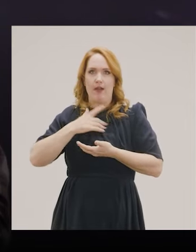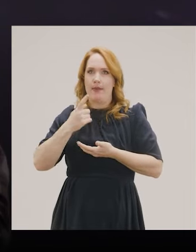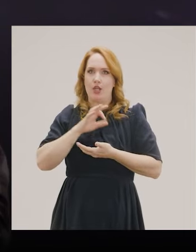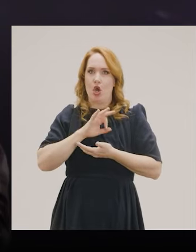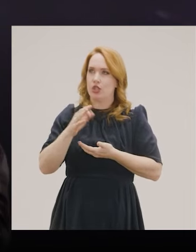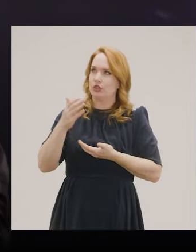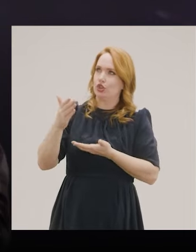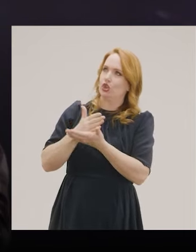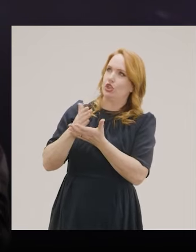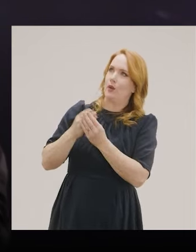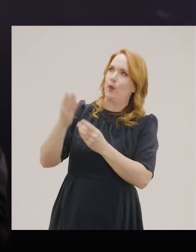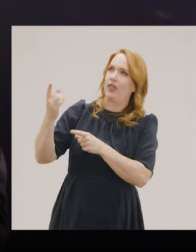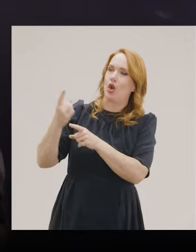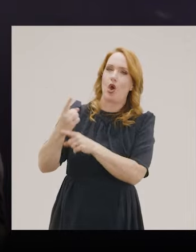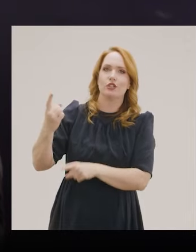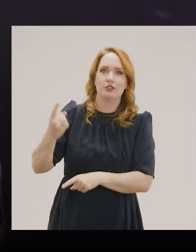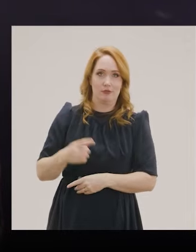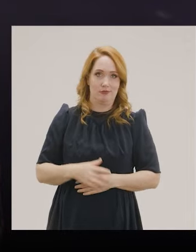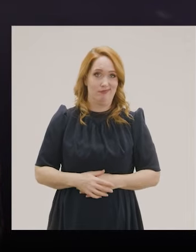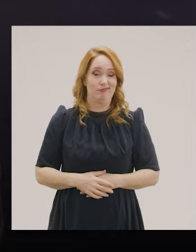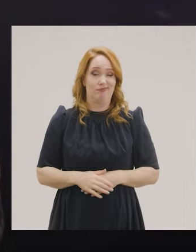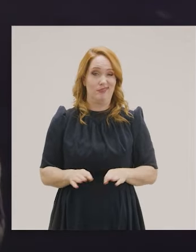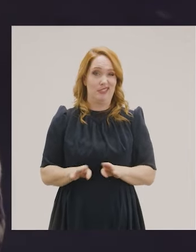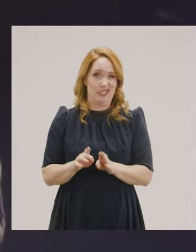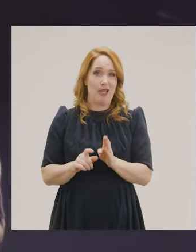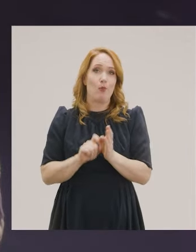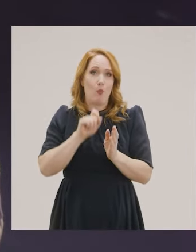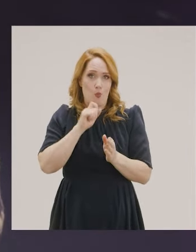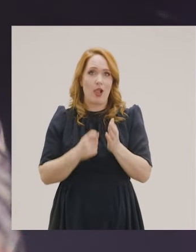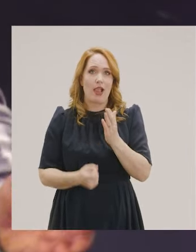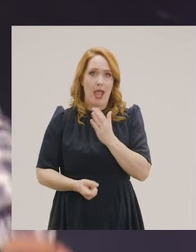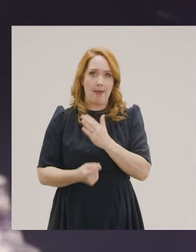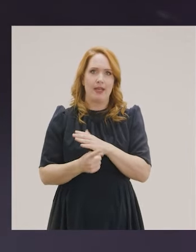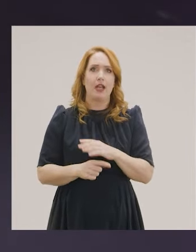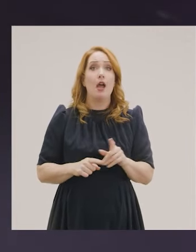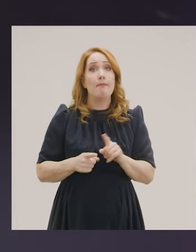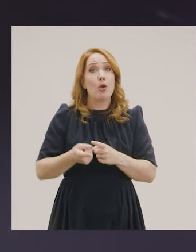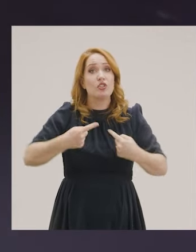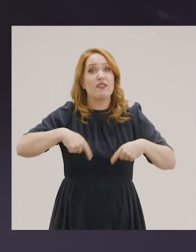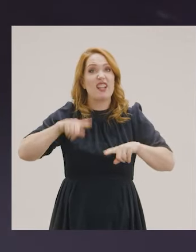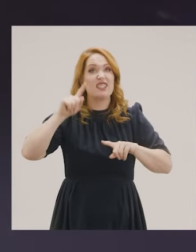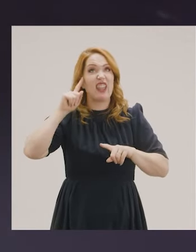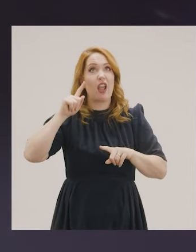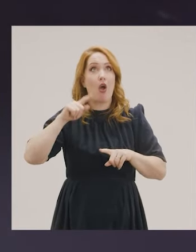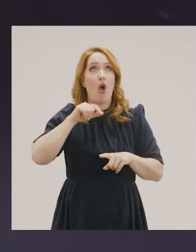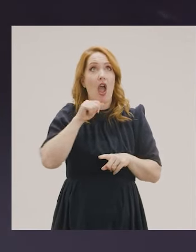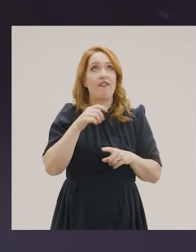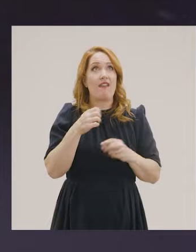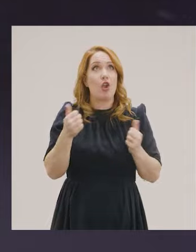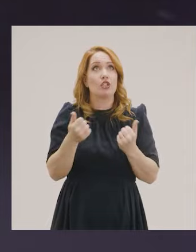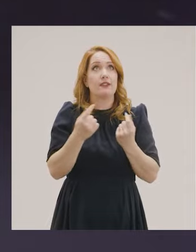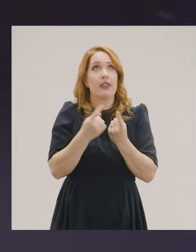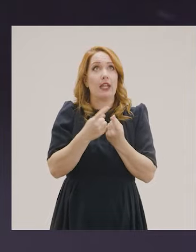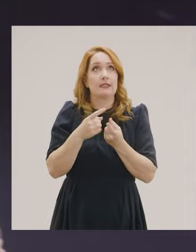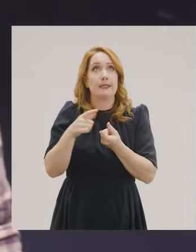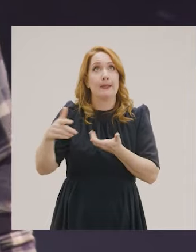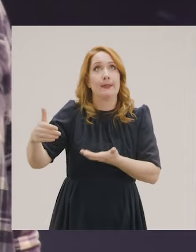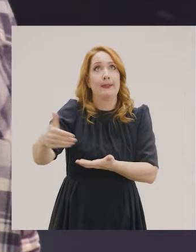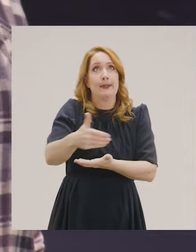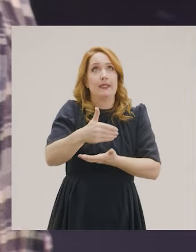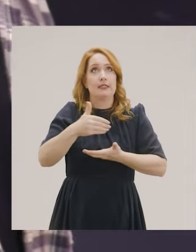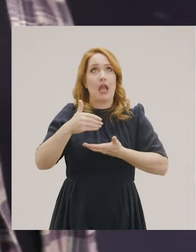for himself but is not rich with God." So here's this guy. Now, most of us would just call him a really smart